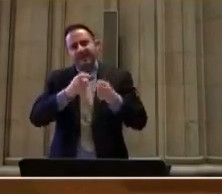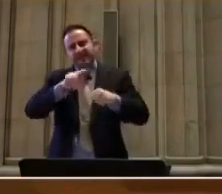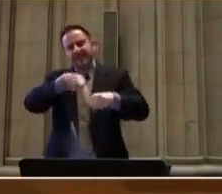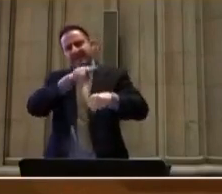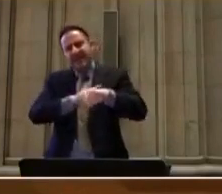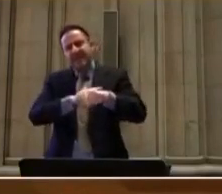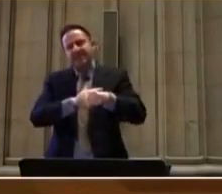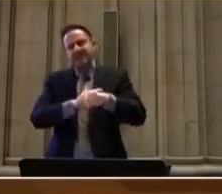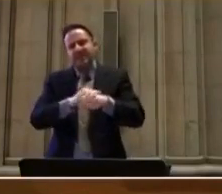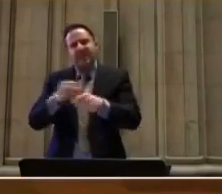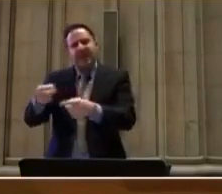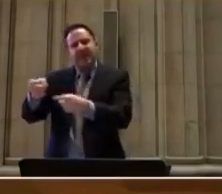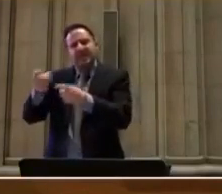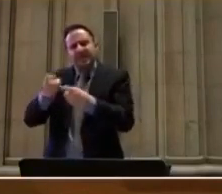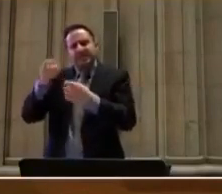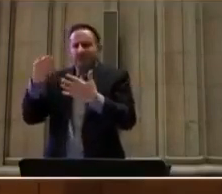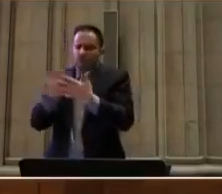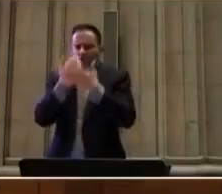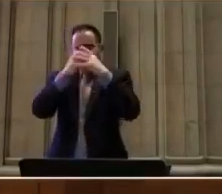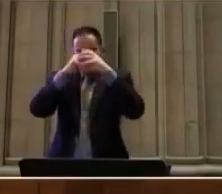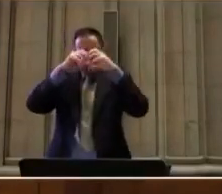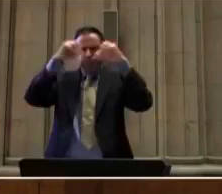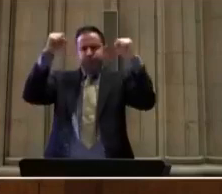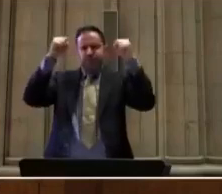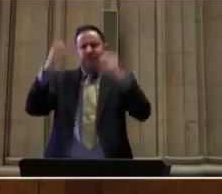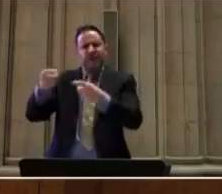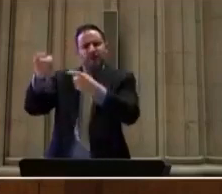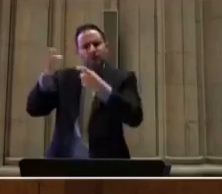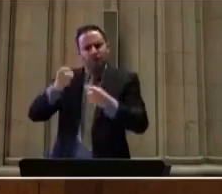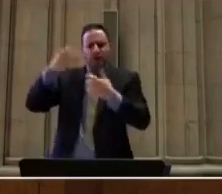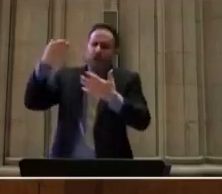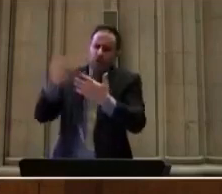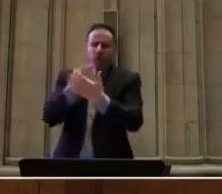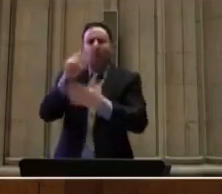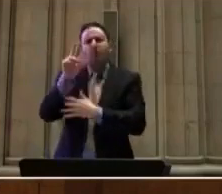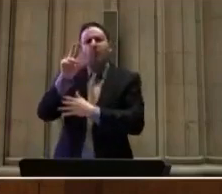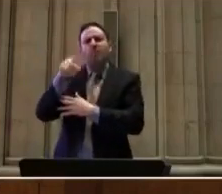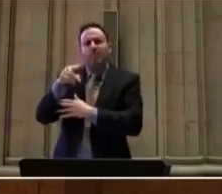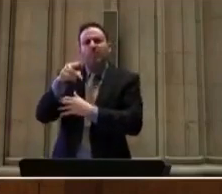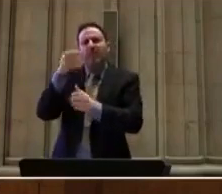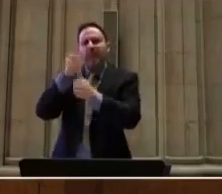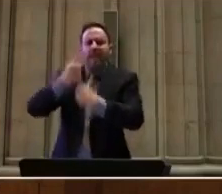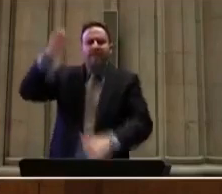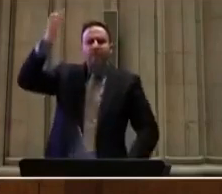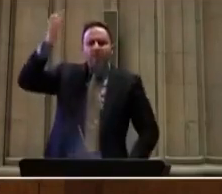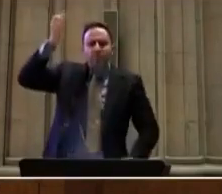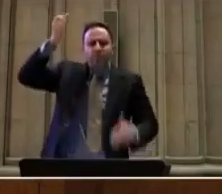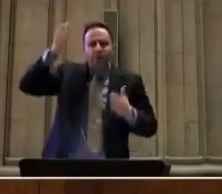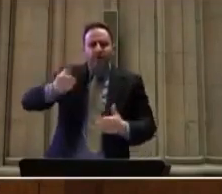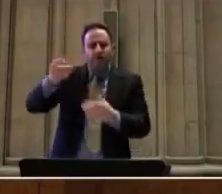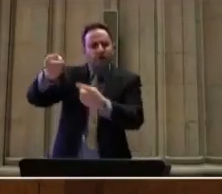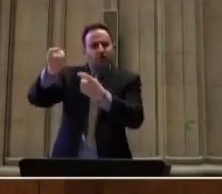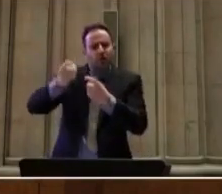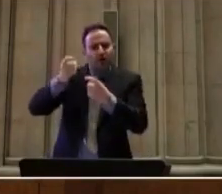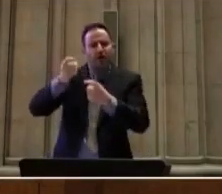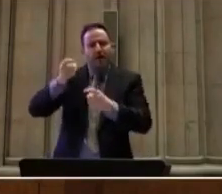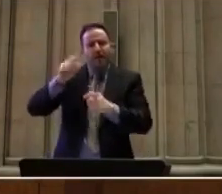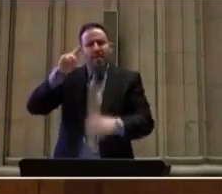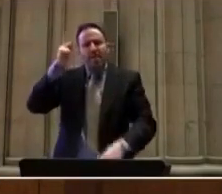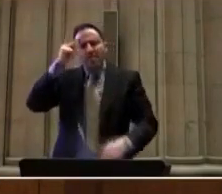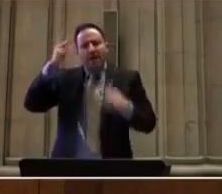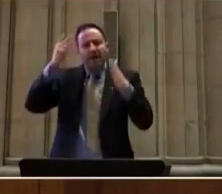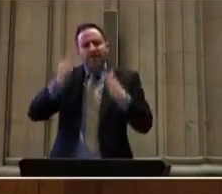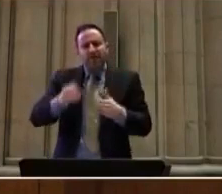nation, grant our new president, grant our new vice president, grant every preacher, grant every politician, grant